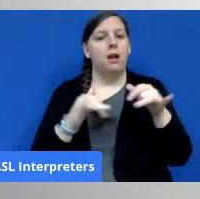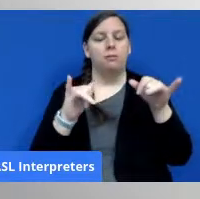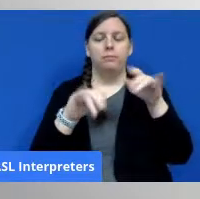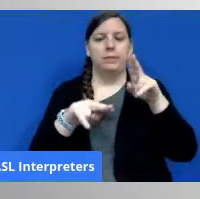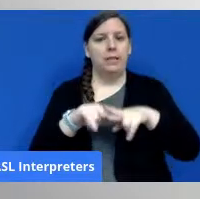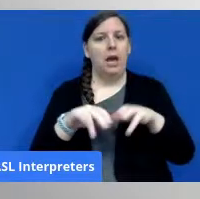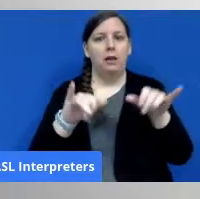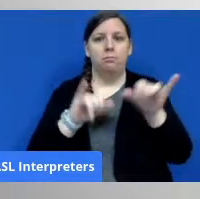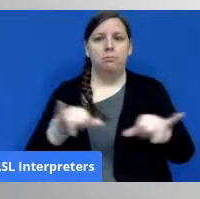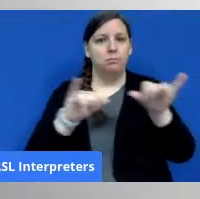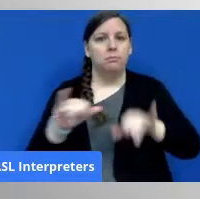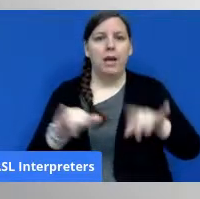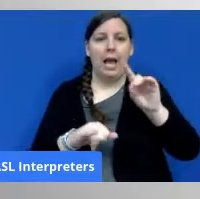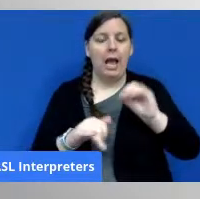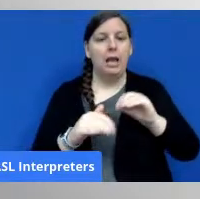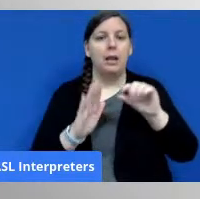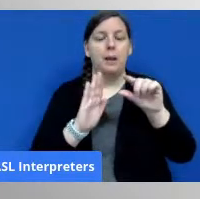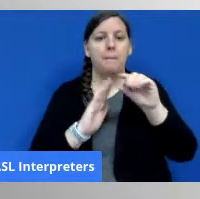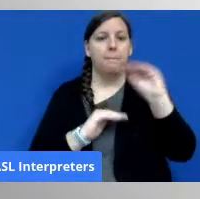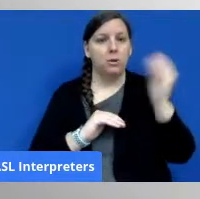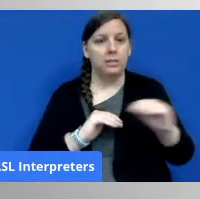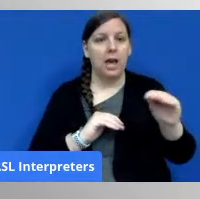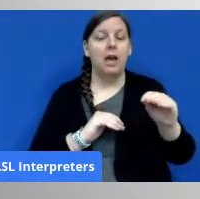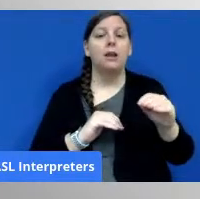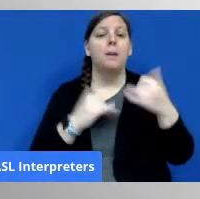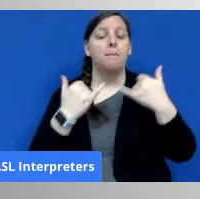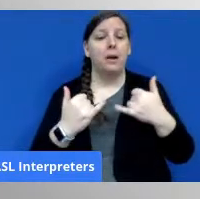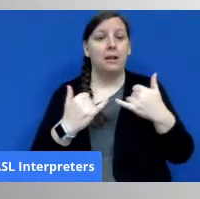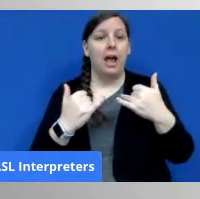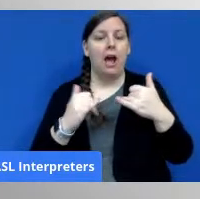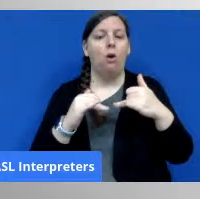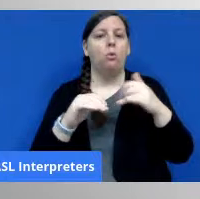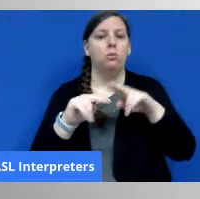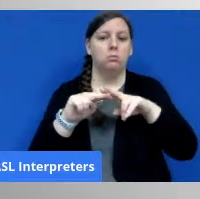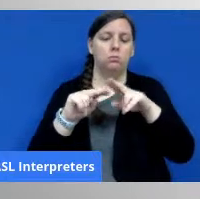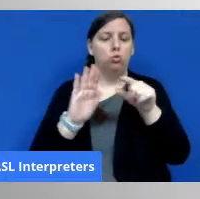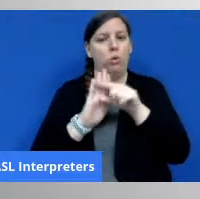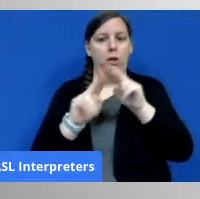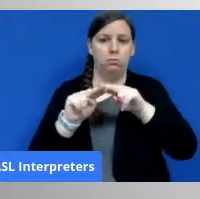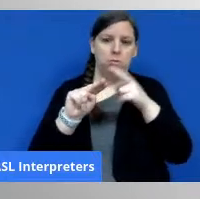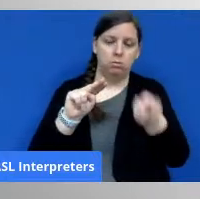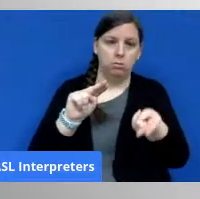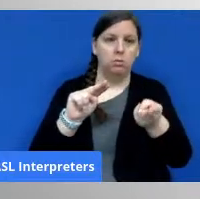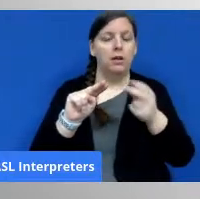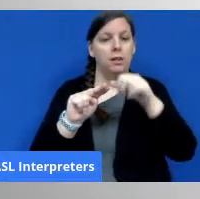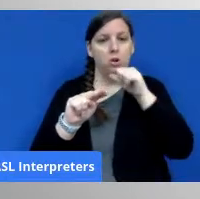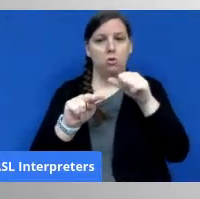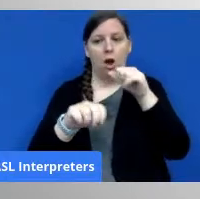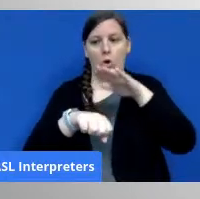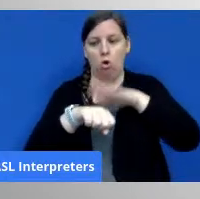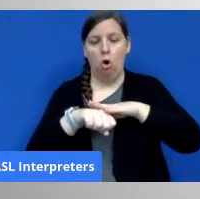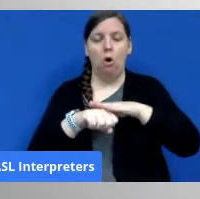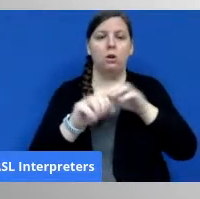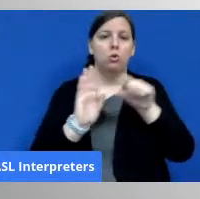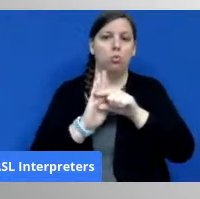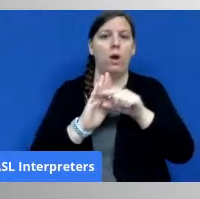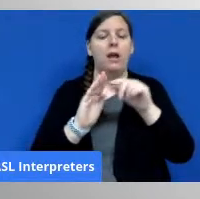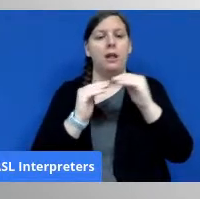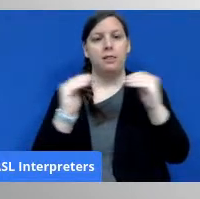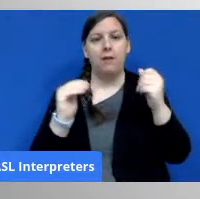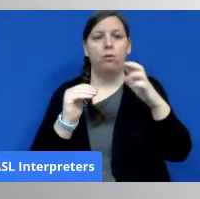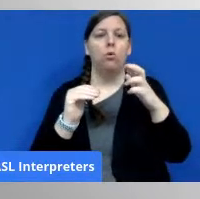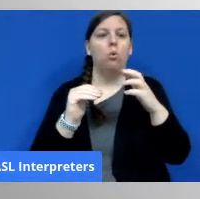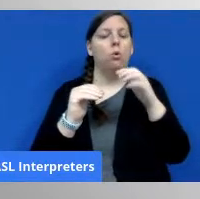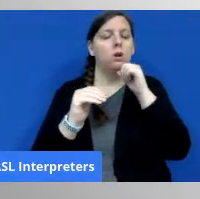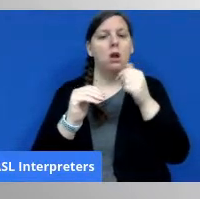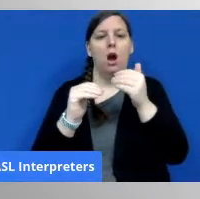But once you get to a particular grade, that now might put you below grade level or not up in the distinguished category. So acceleration